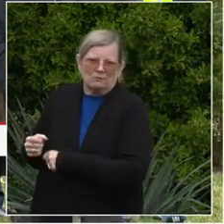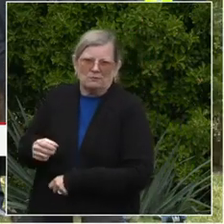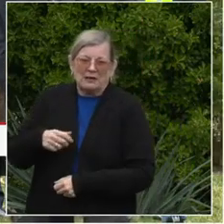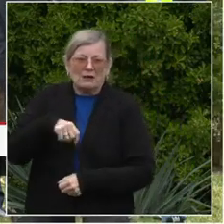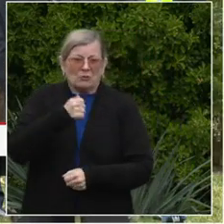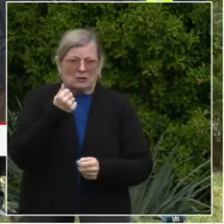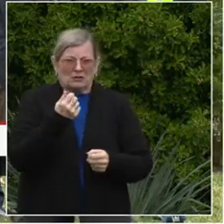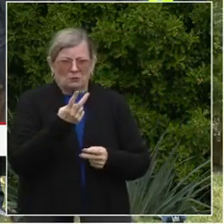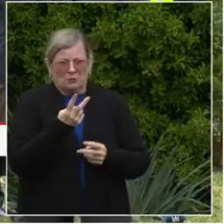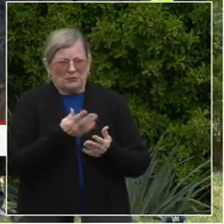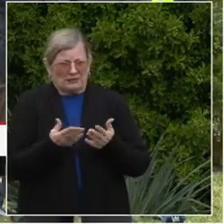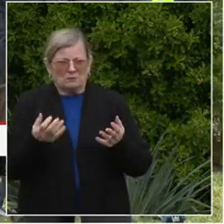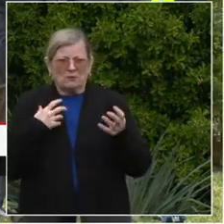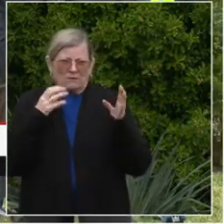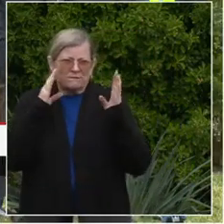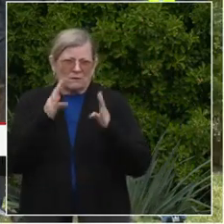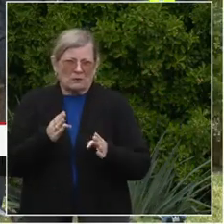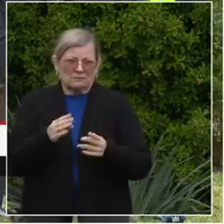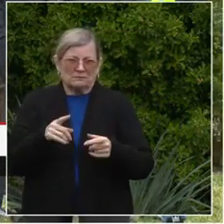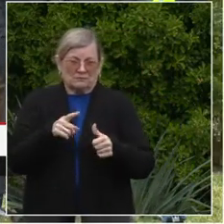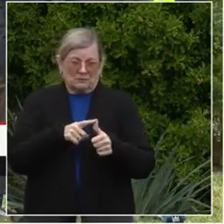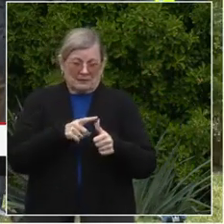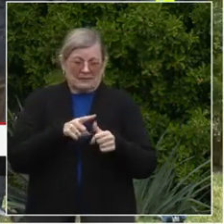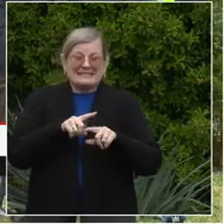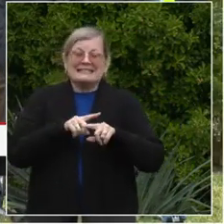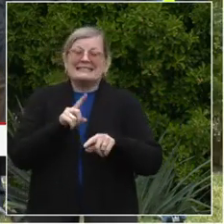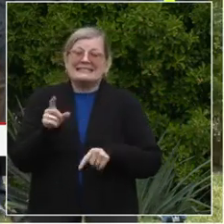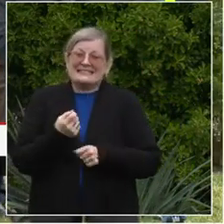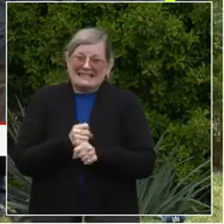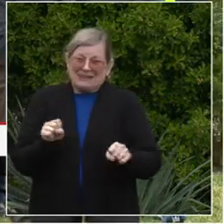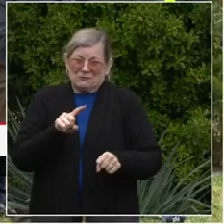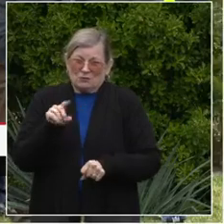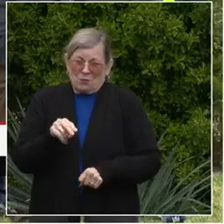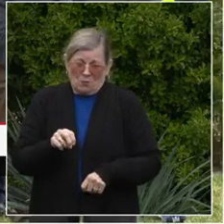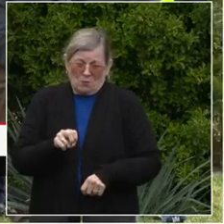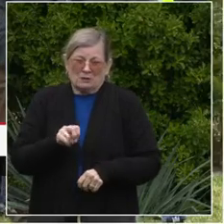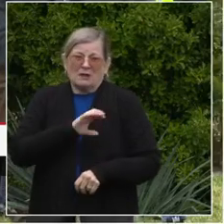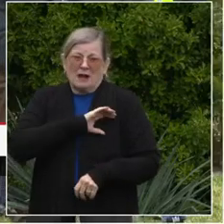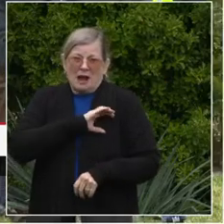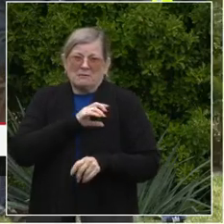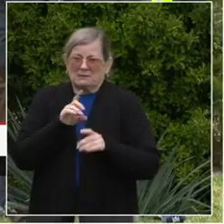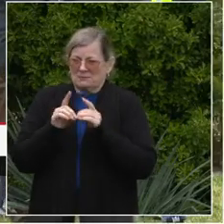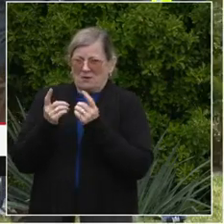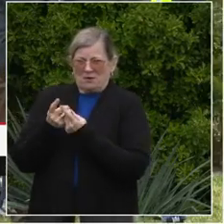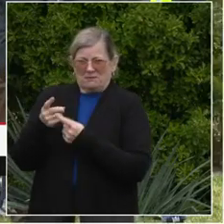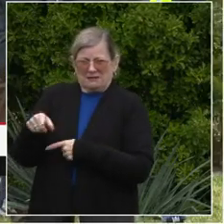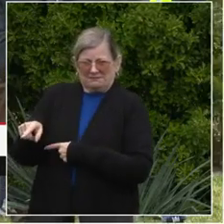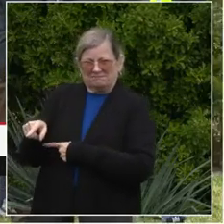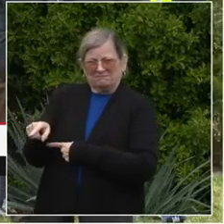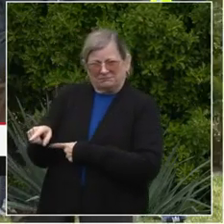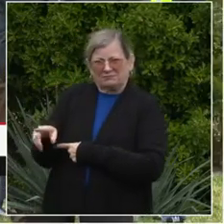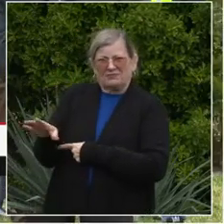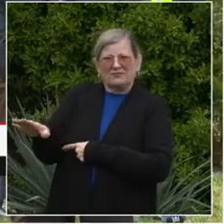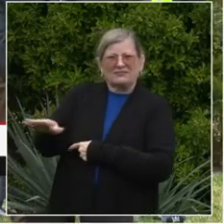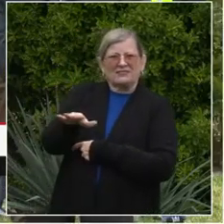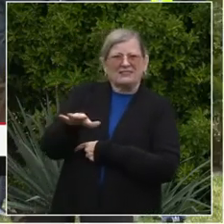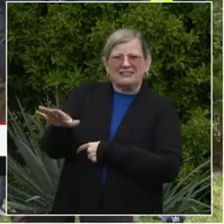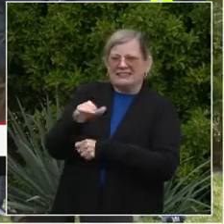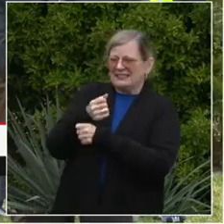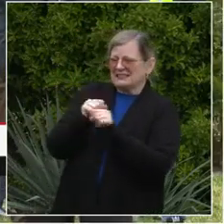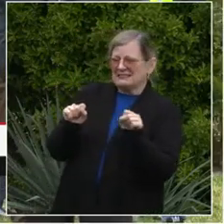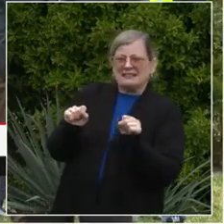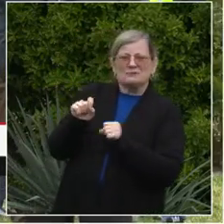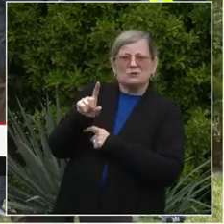make, we have safe zones. You can use the Metropolitan Police Department's police districts as safe zones for those of you